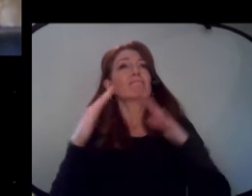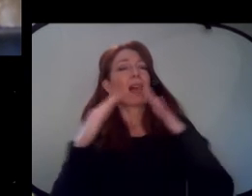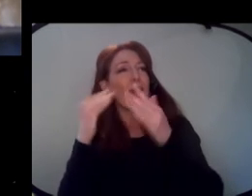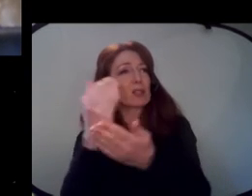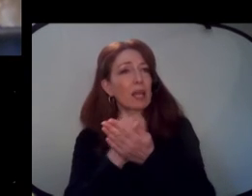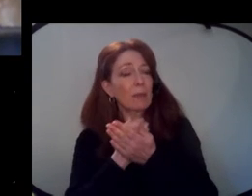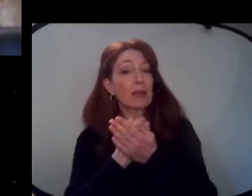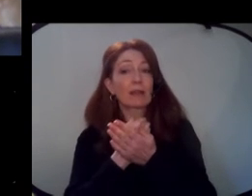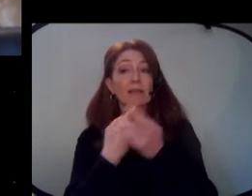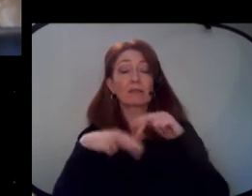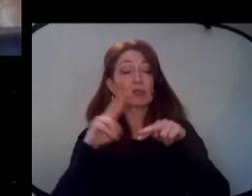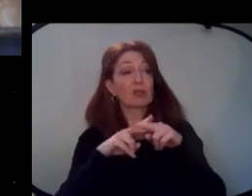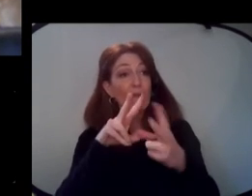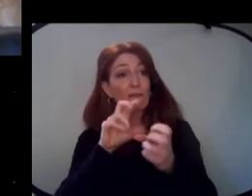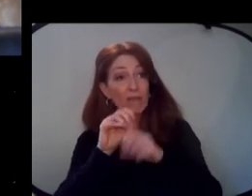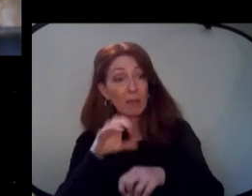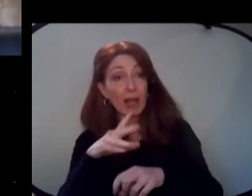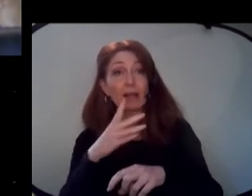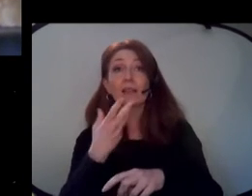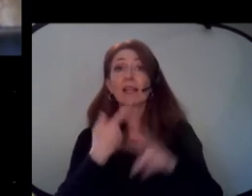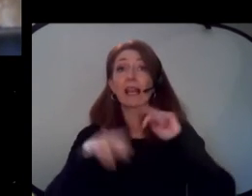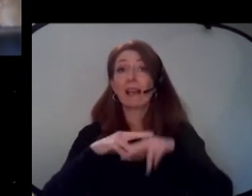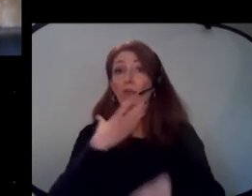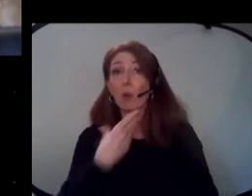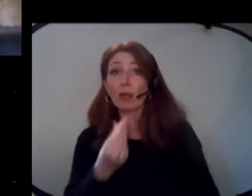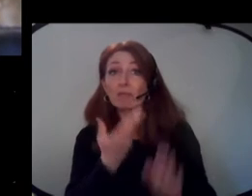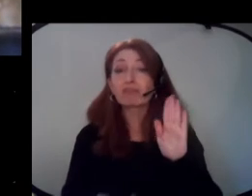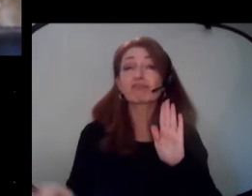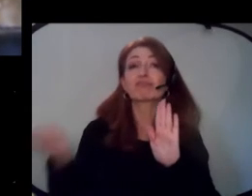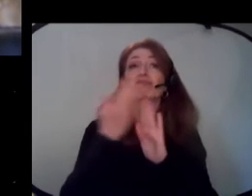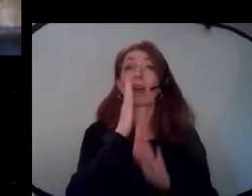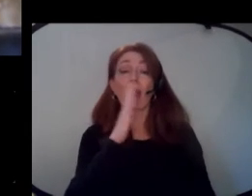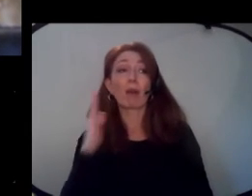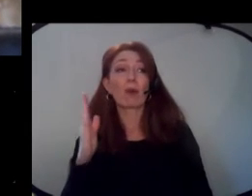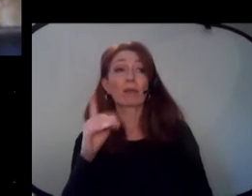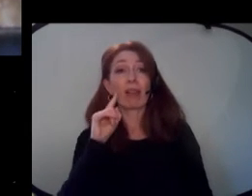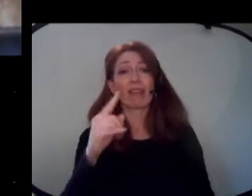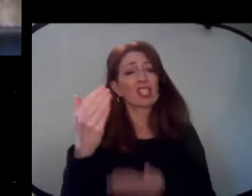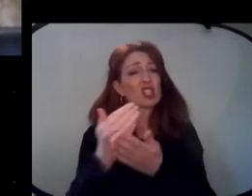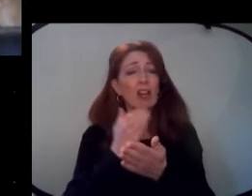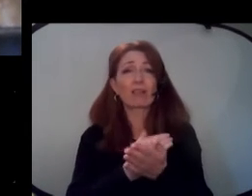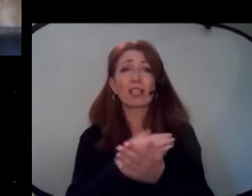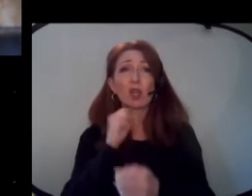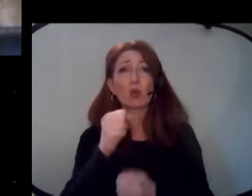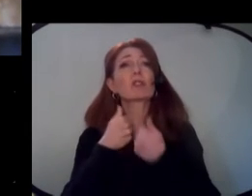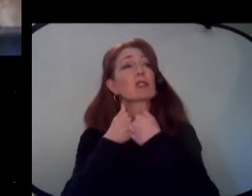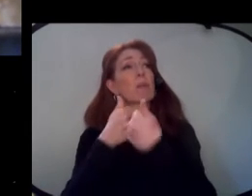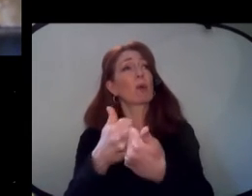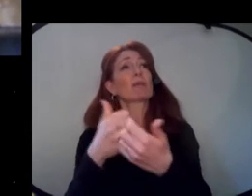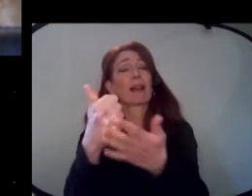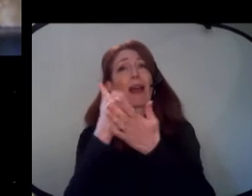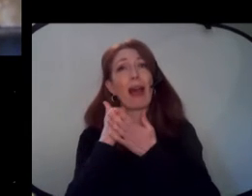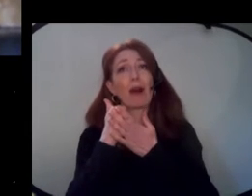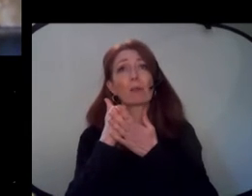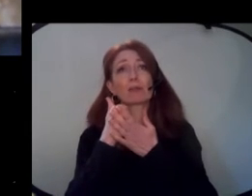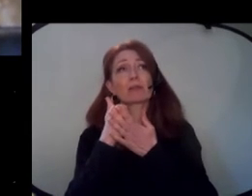also, if you wish, donate to the British Library. The Library is a charity and your support really does help to open up a world of knowledge and